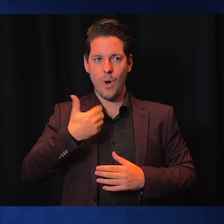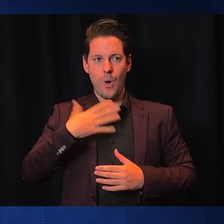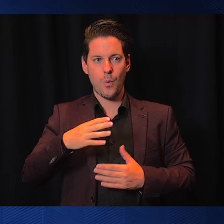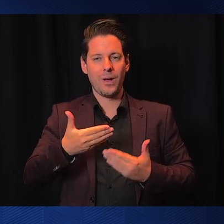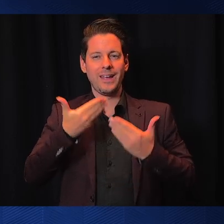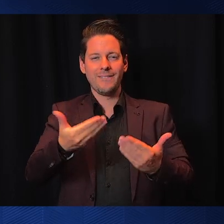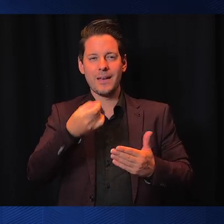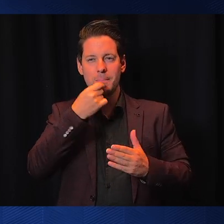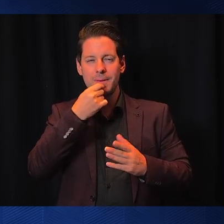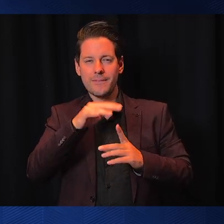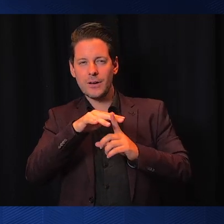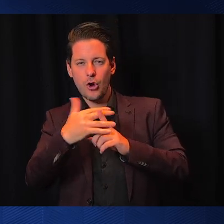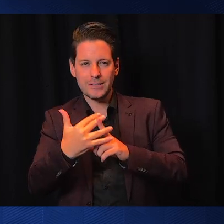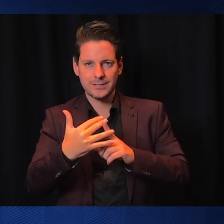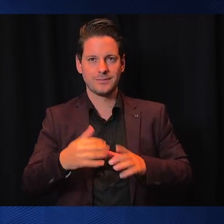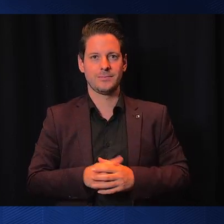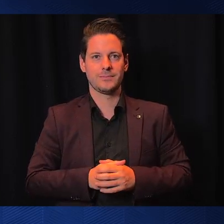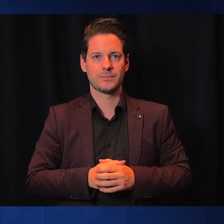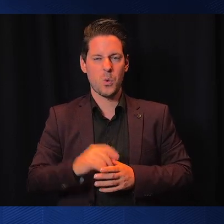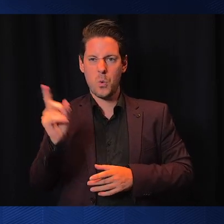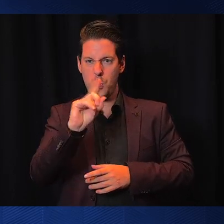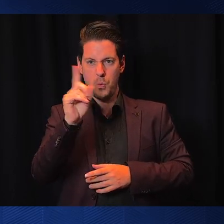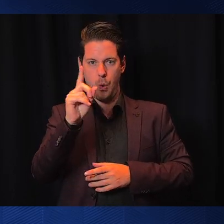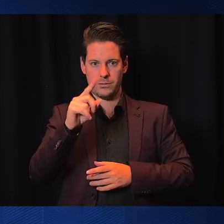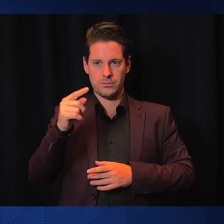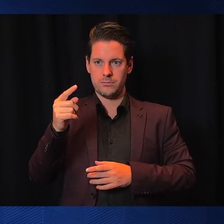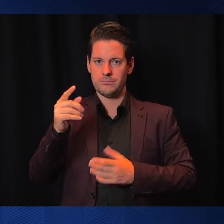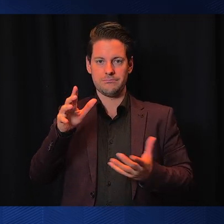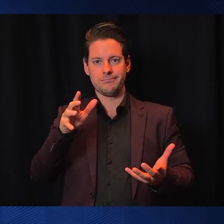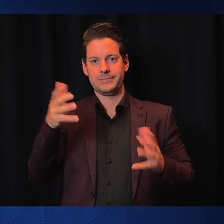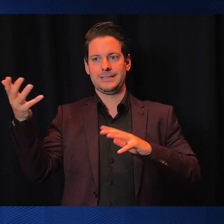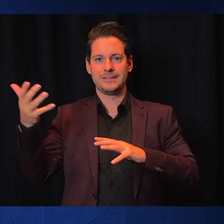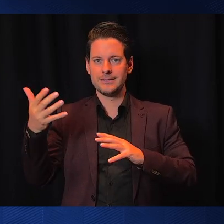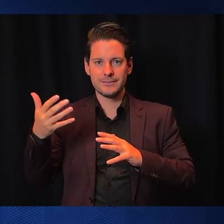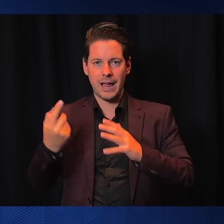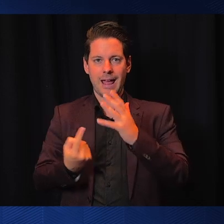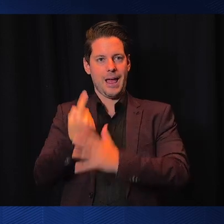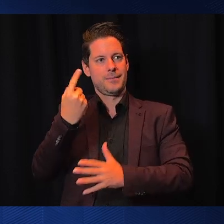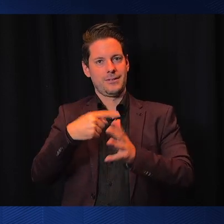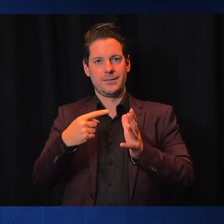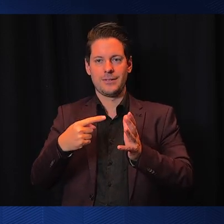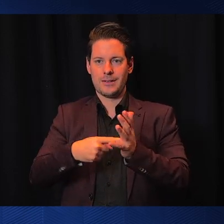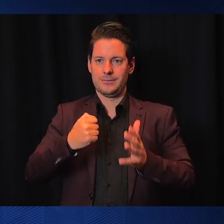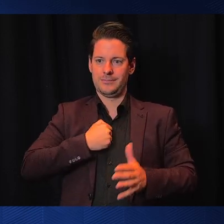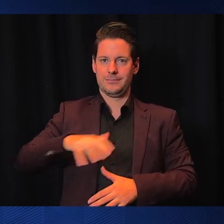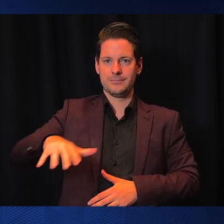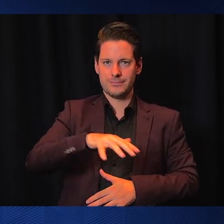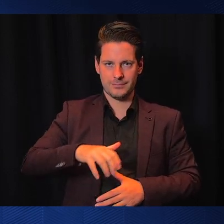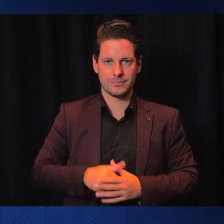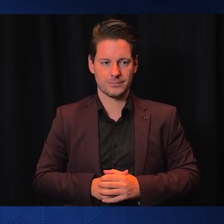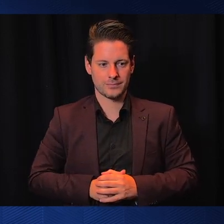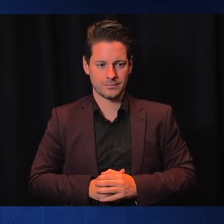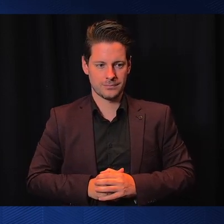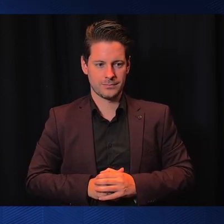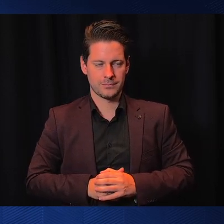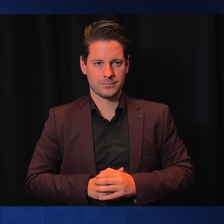of context on the kind of natural disasters that frequently occur and has recently occurred in my